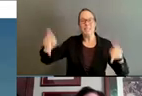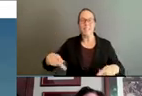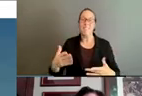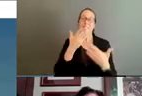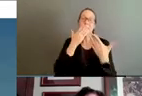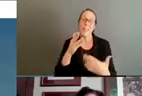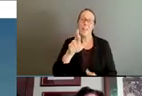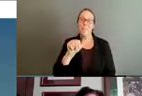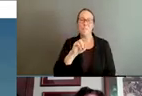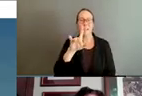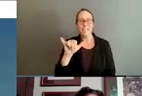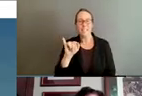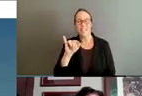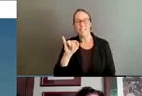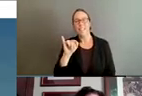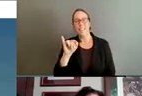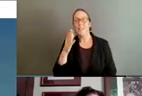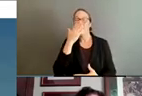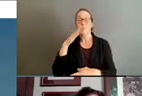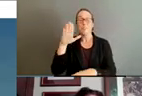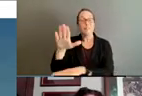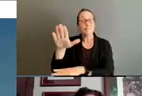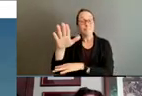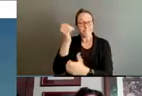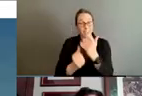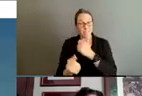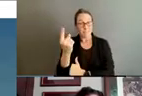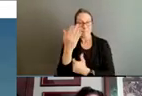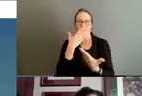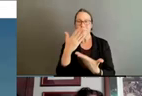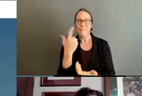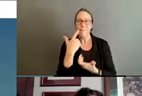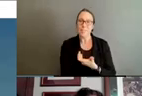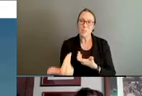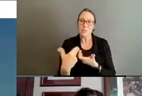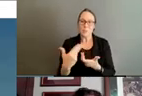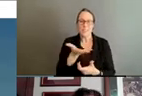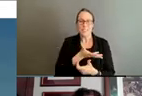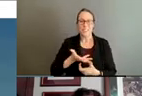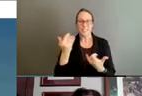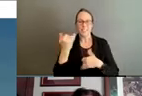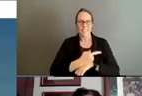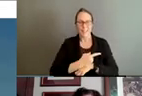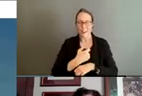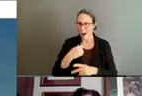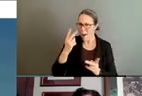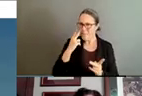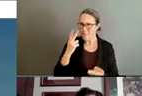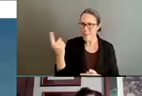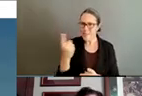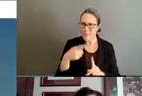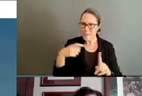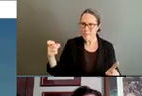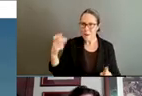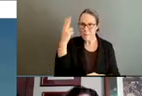Randy. Good afternoon, everybody. Thank you for joining us today. I saw that there was somebody saying hello from Hawaii, so